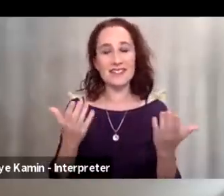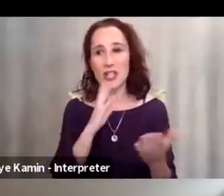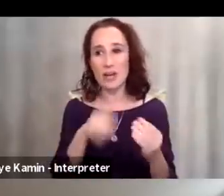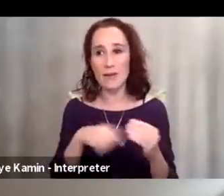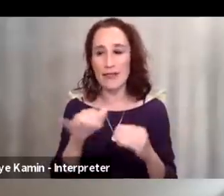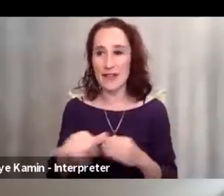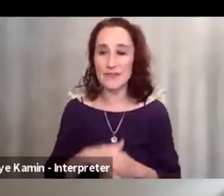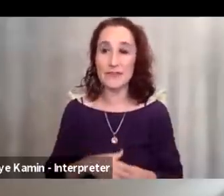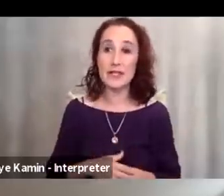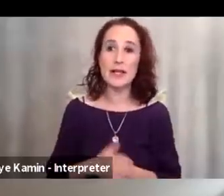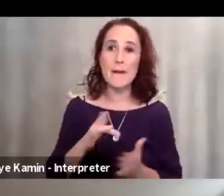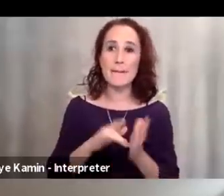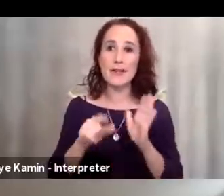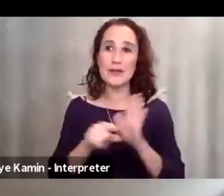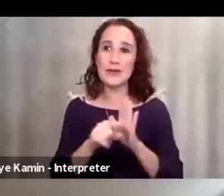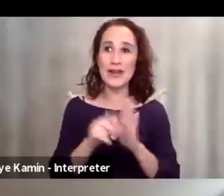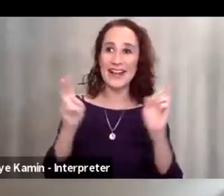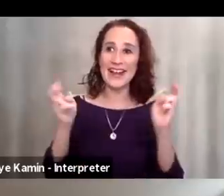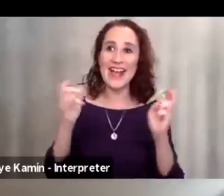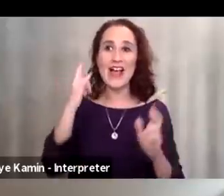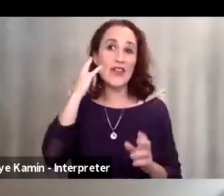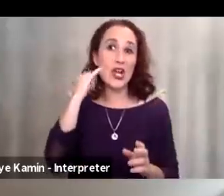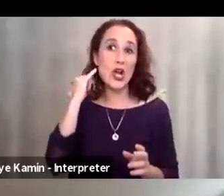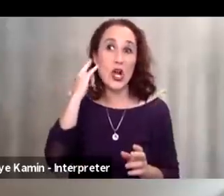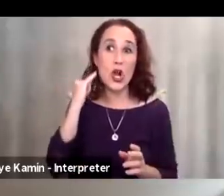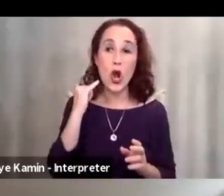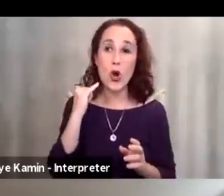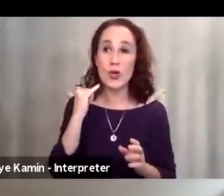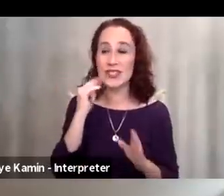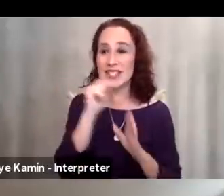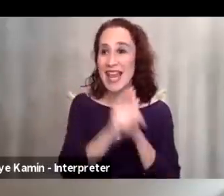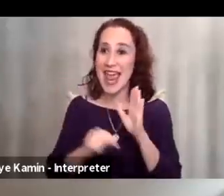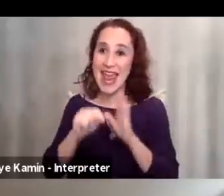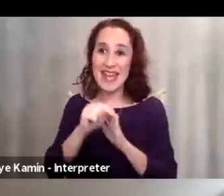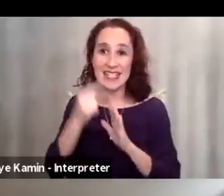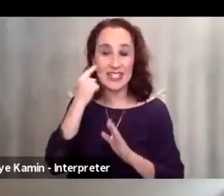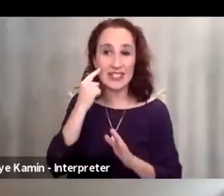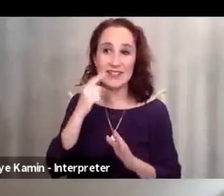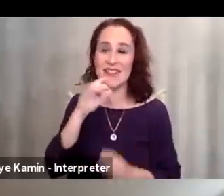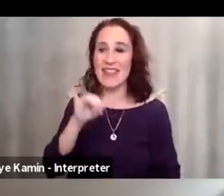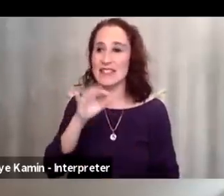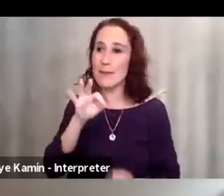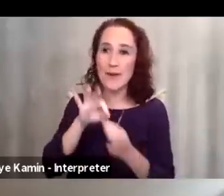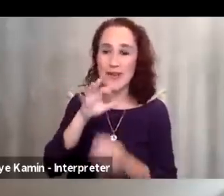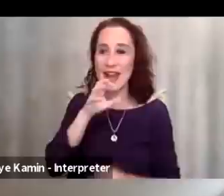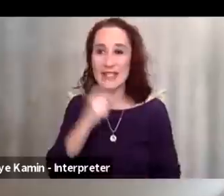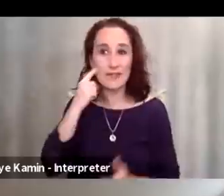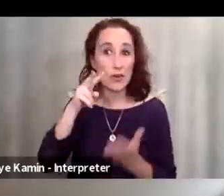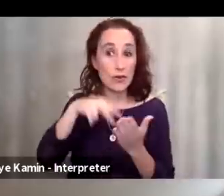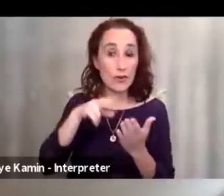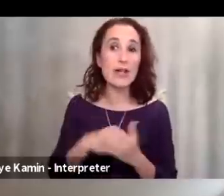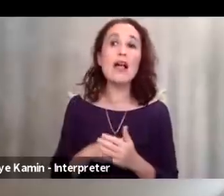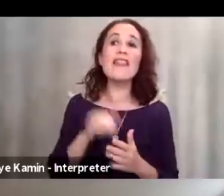middle grade to be this golden age of reading because this is the period where a lot of people become